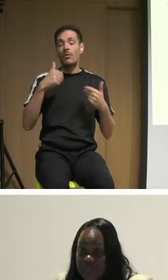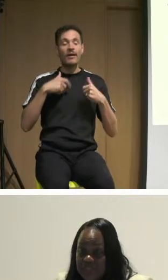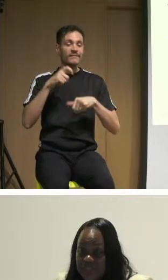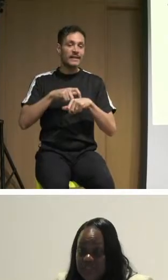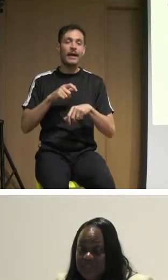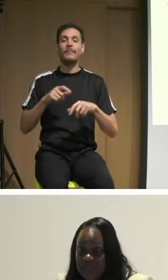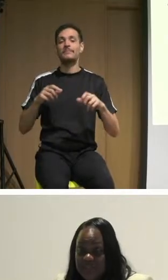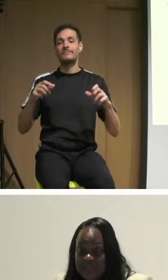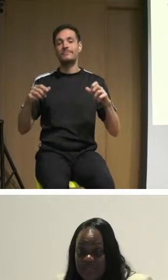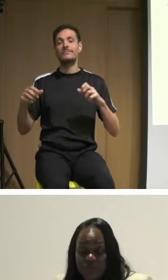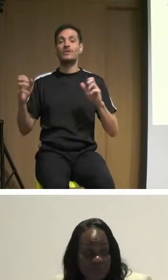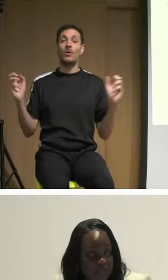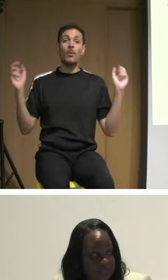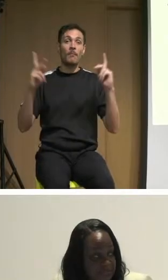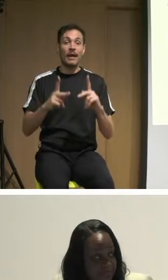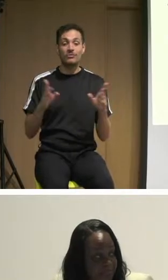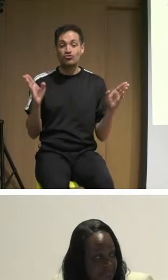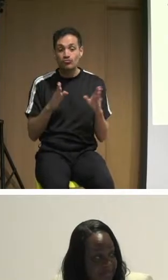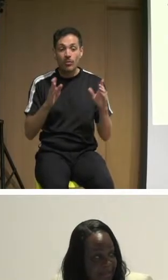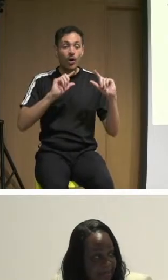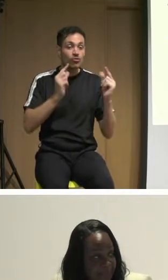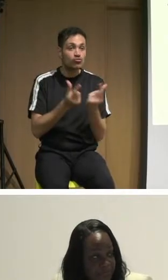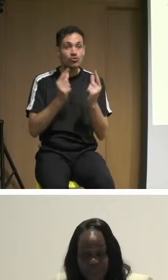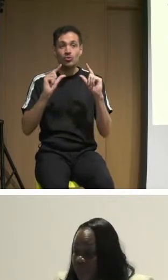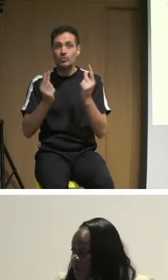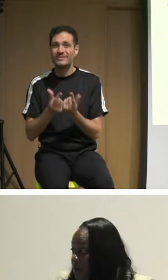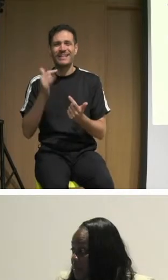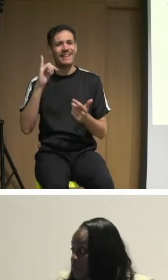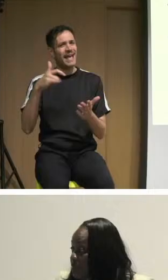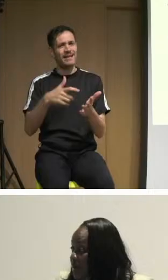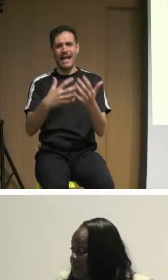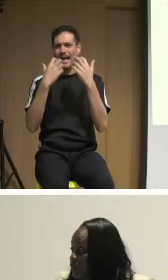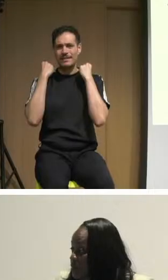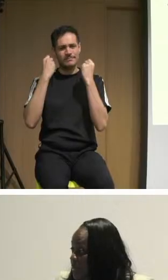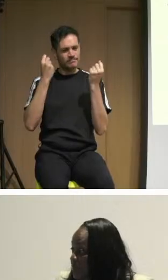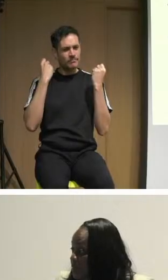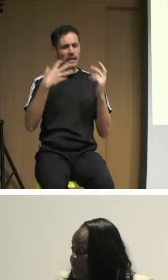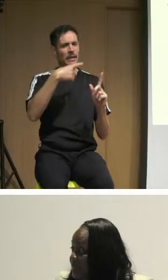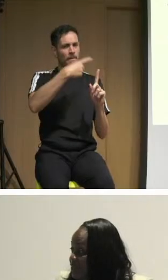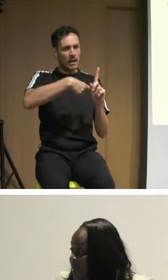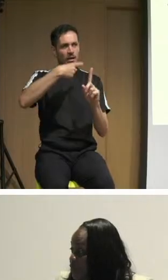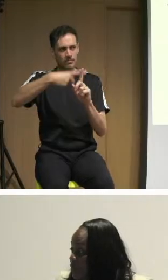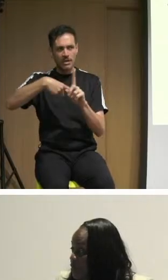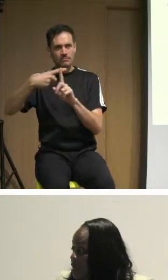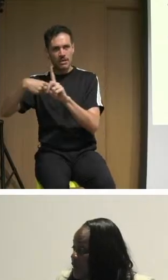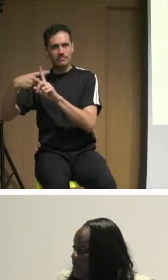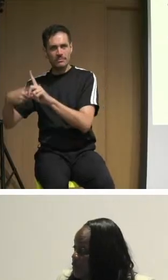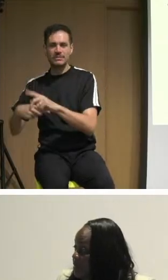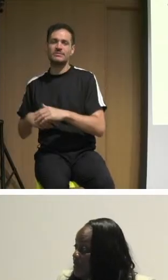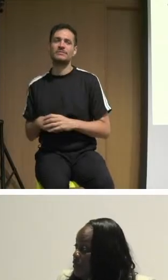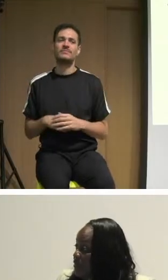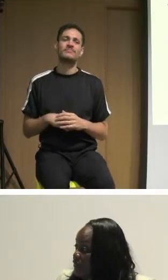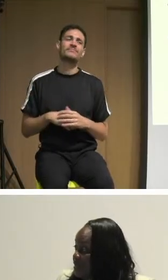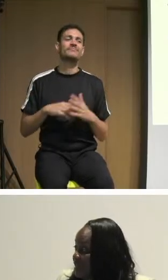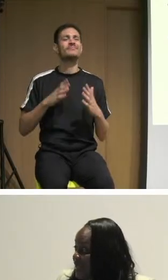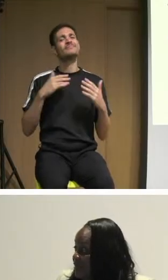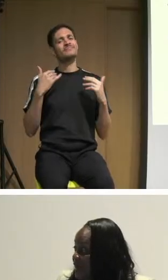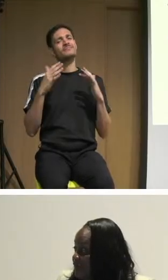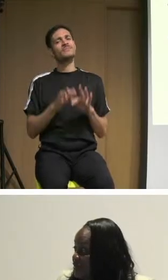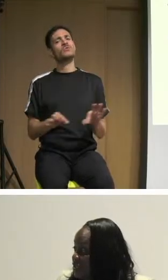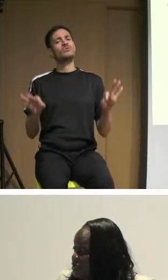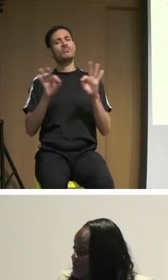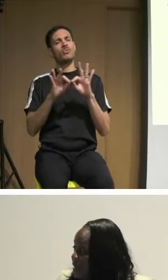that are listening, it took us several months to make that happen. And we're proud that we were able to begin that work, but it will be important for us to